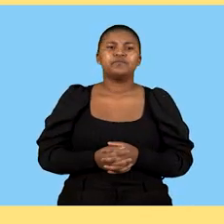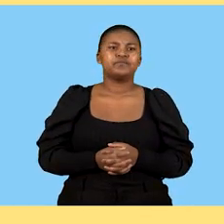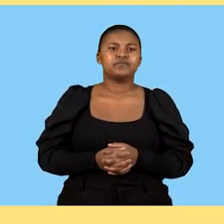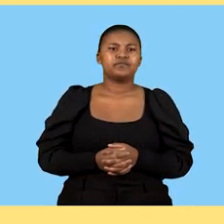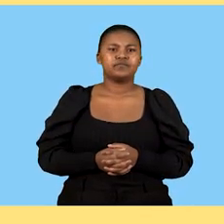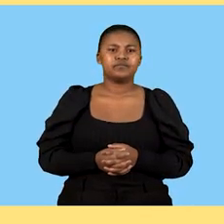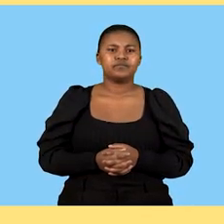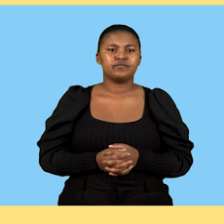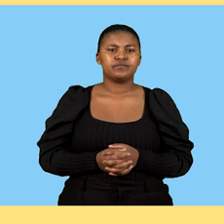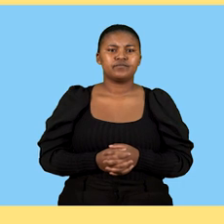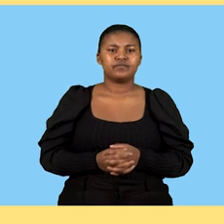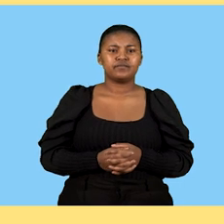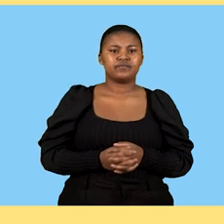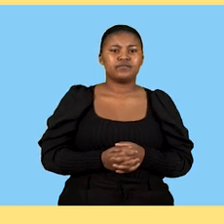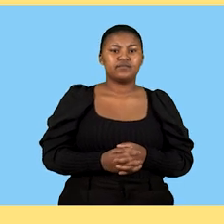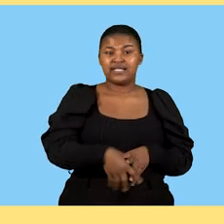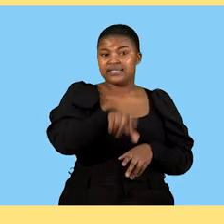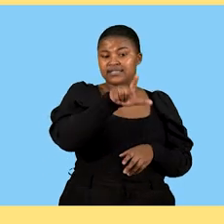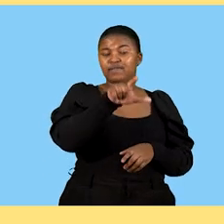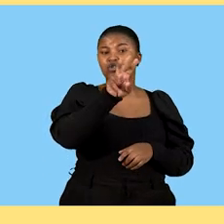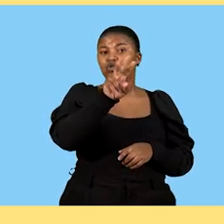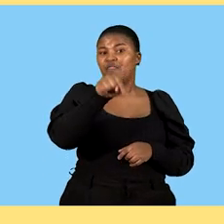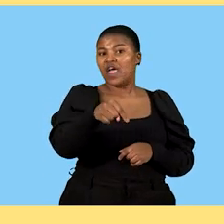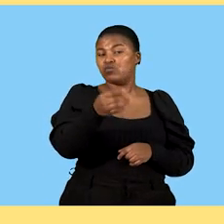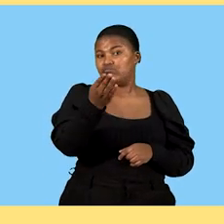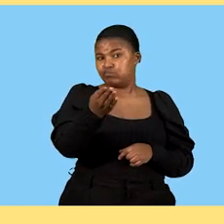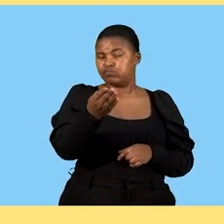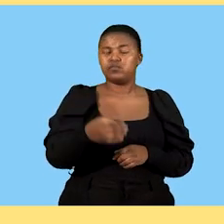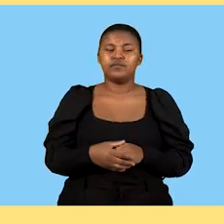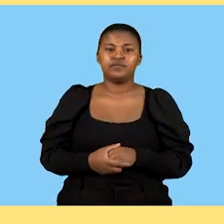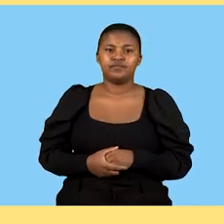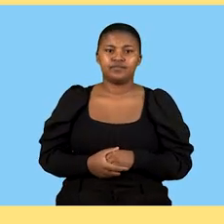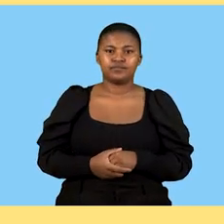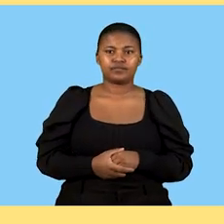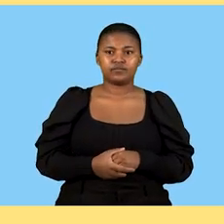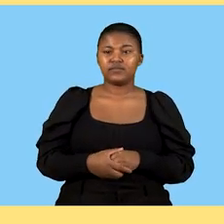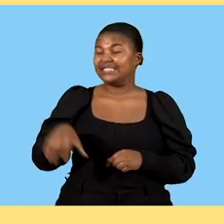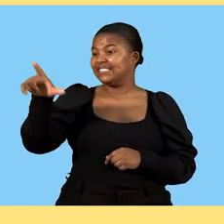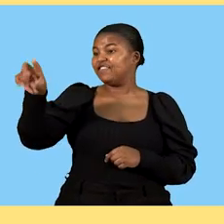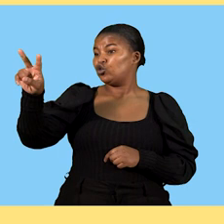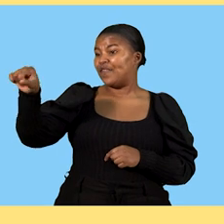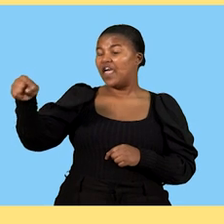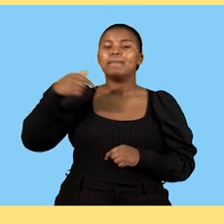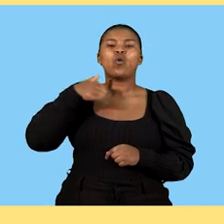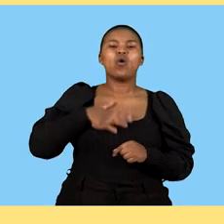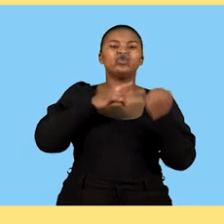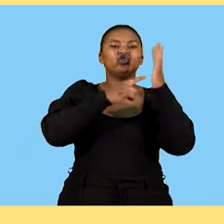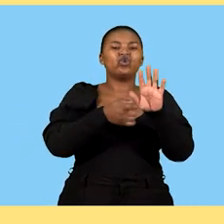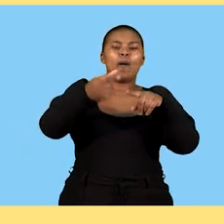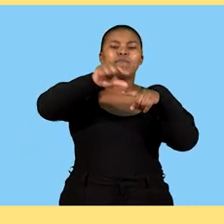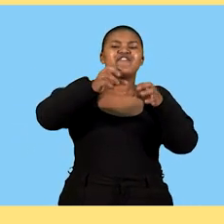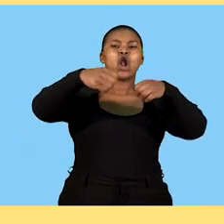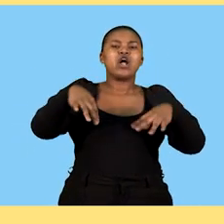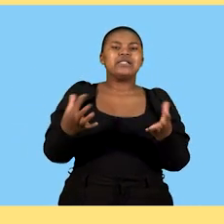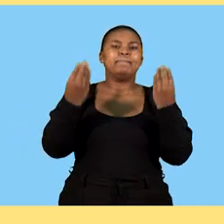the amount that I have not yet received, it is accrued income. So I'll come to my accrued income account and I